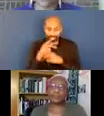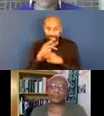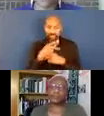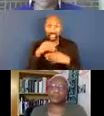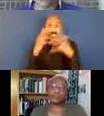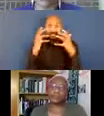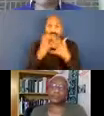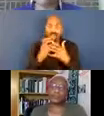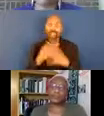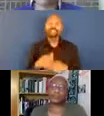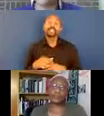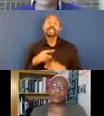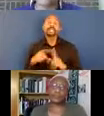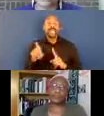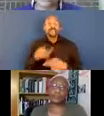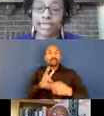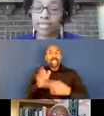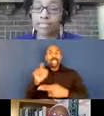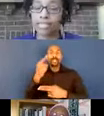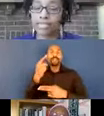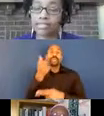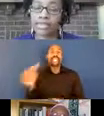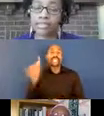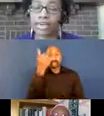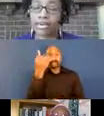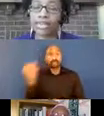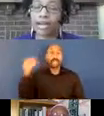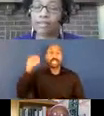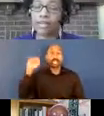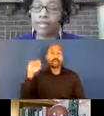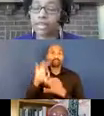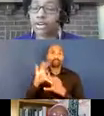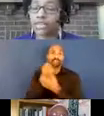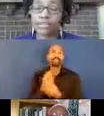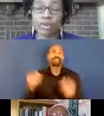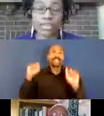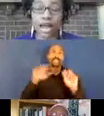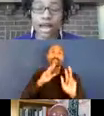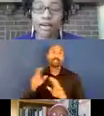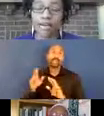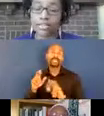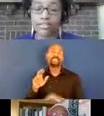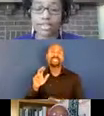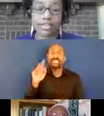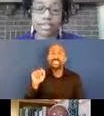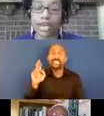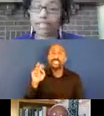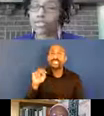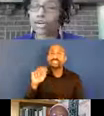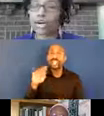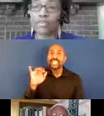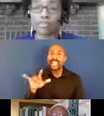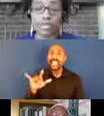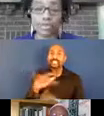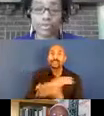liberatory response. Transnationalism is centered as a paradigm that cuts across the hierarchies of the international